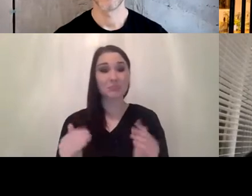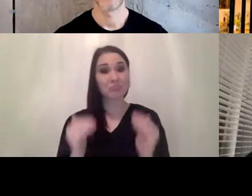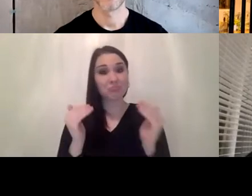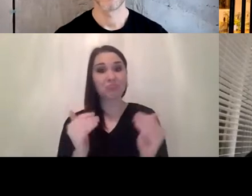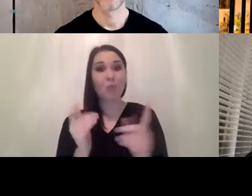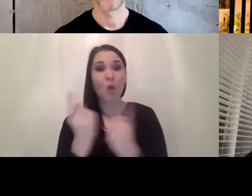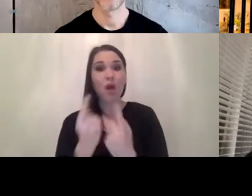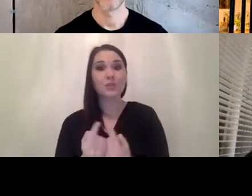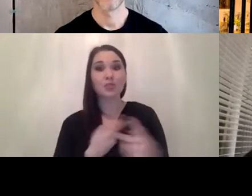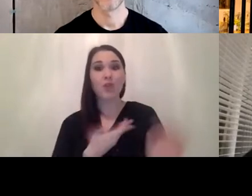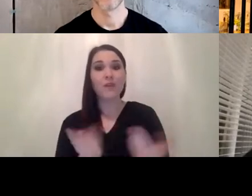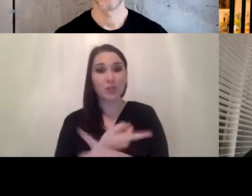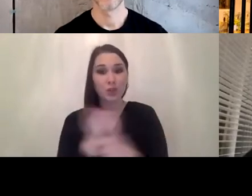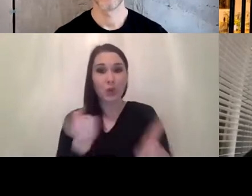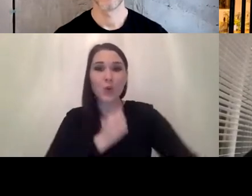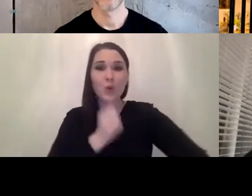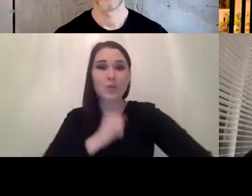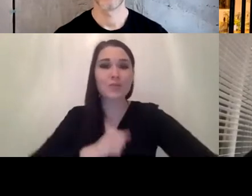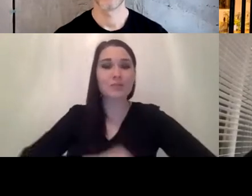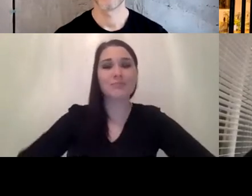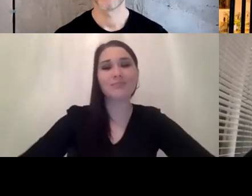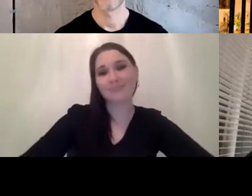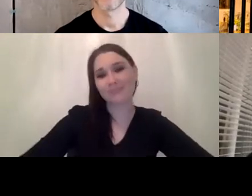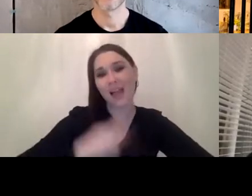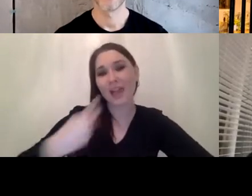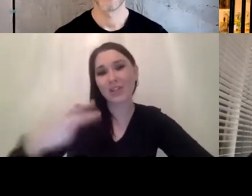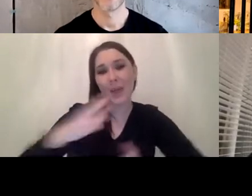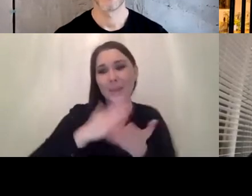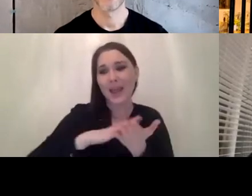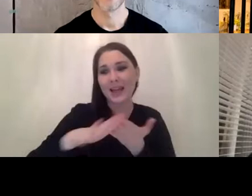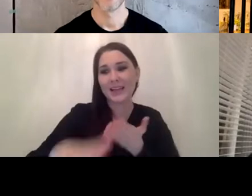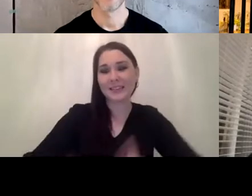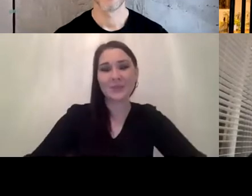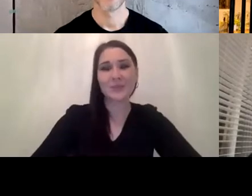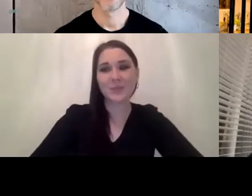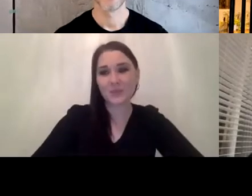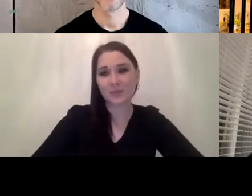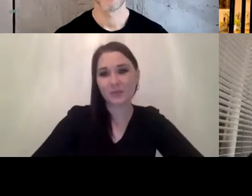use? Take a second to answer that, please.